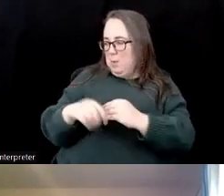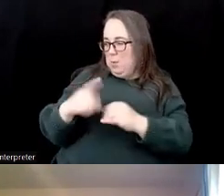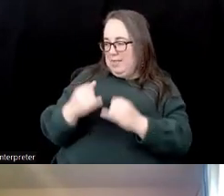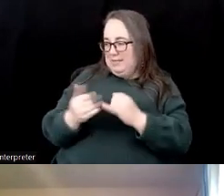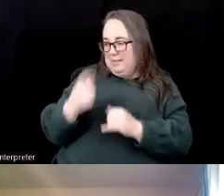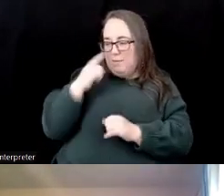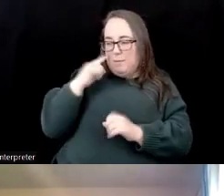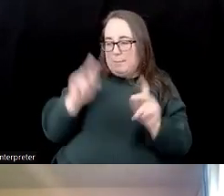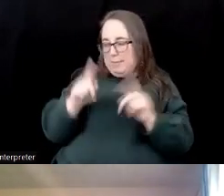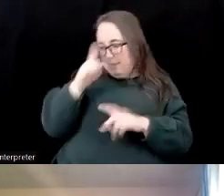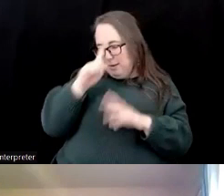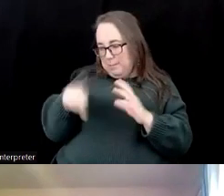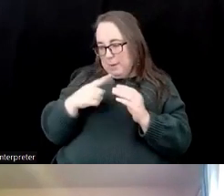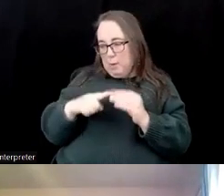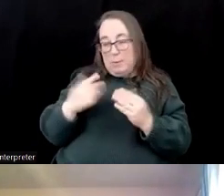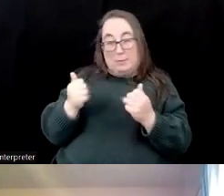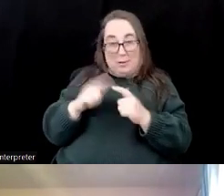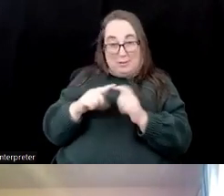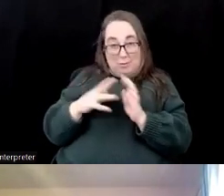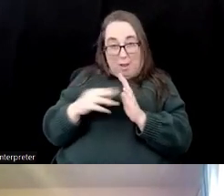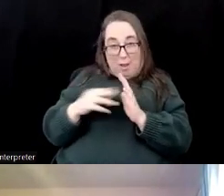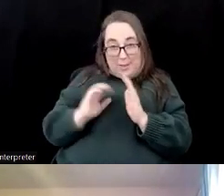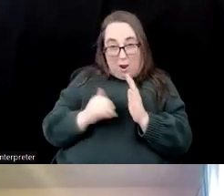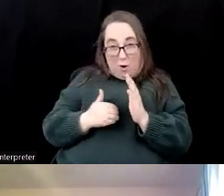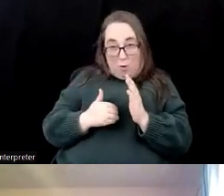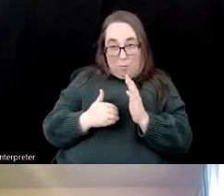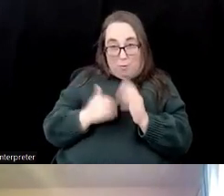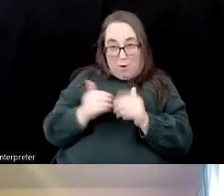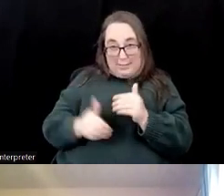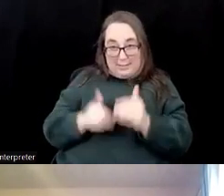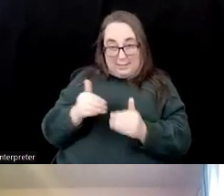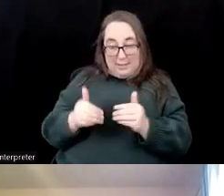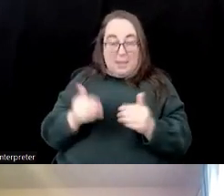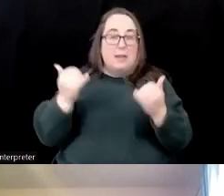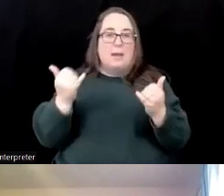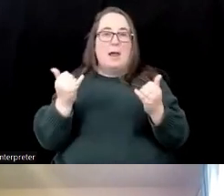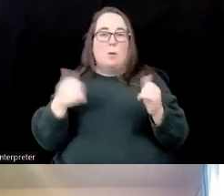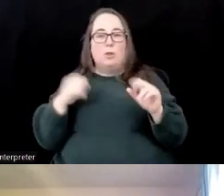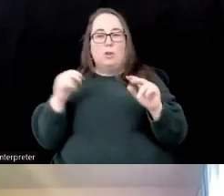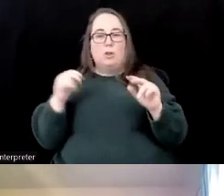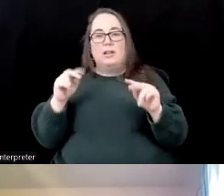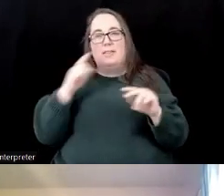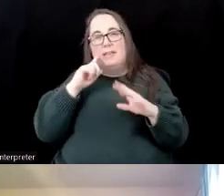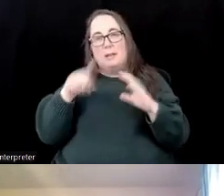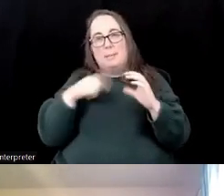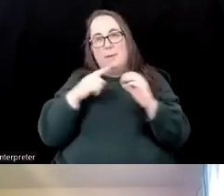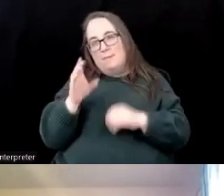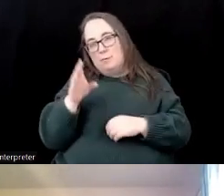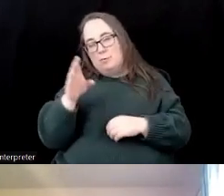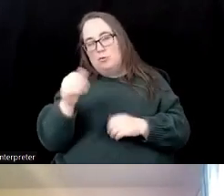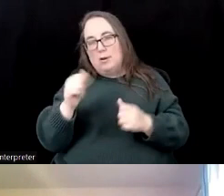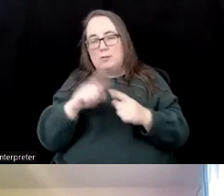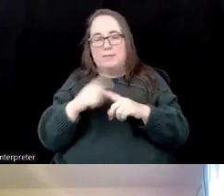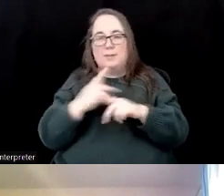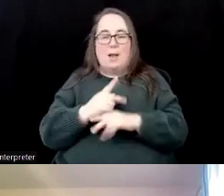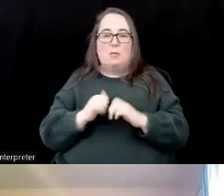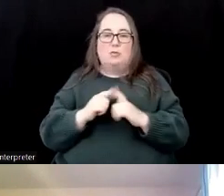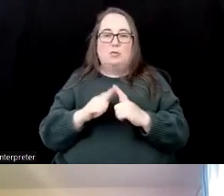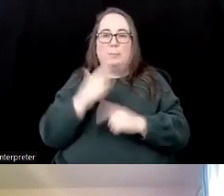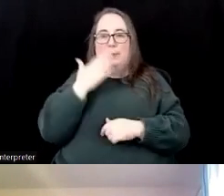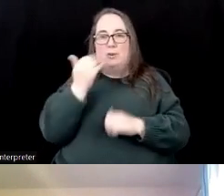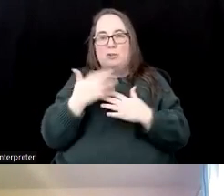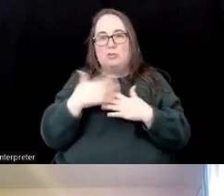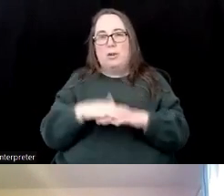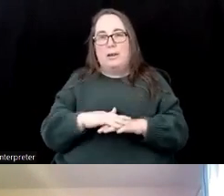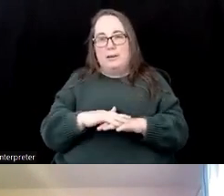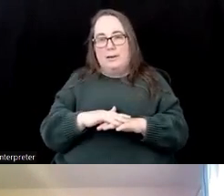individuals thinking about maybe trying to replicate this. We are looking now, thinking future forward, of trying to find ways to better integrate